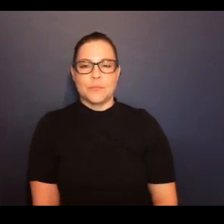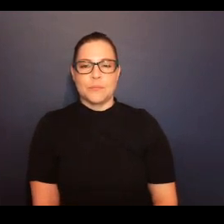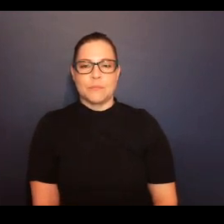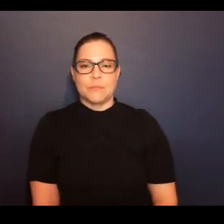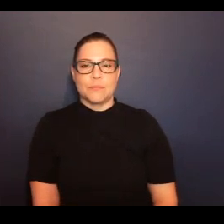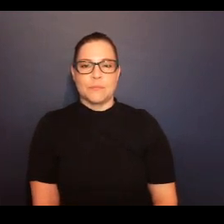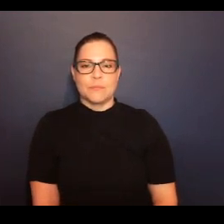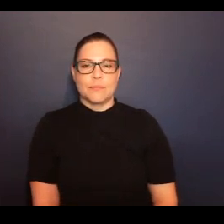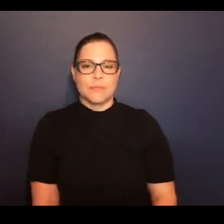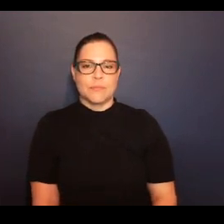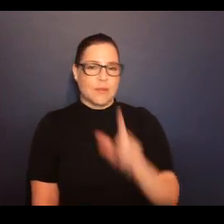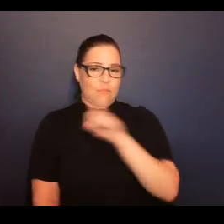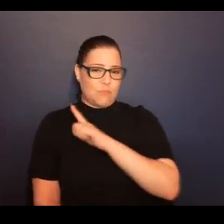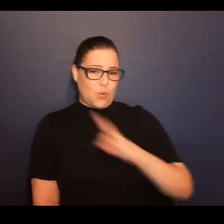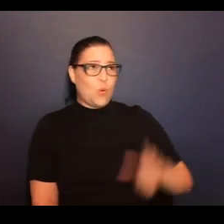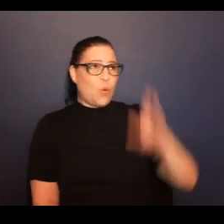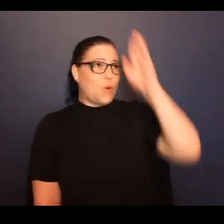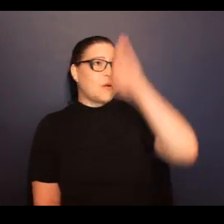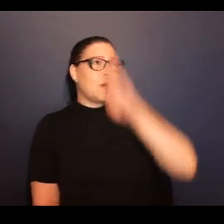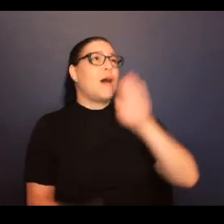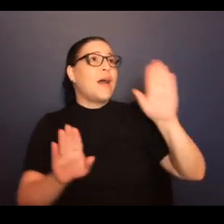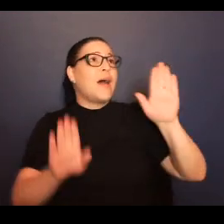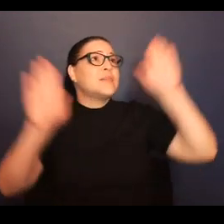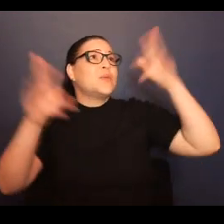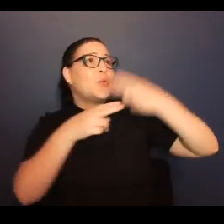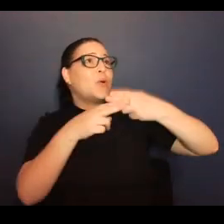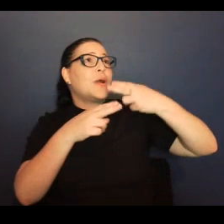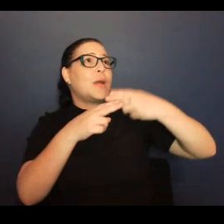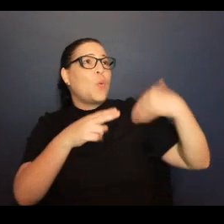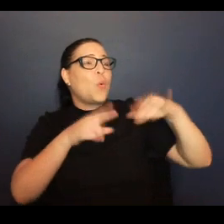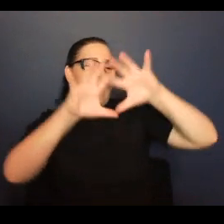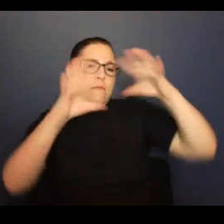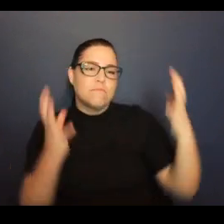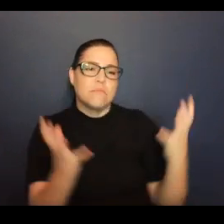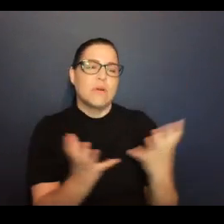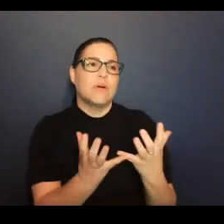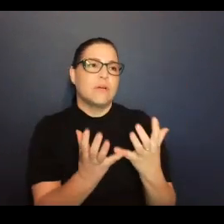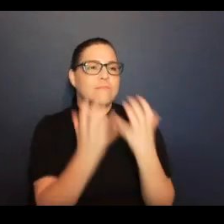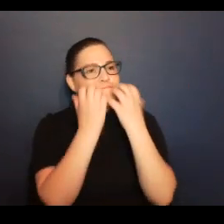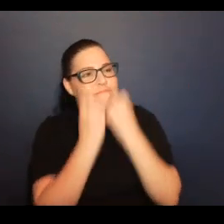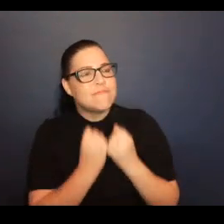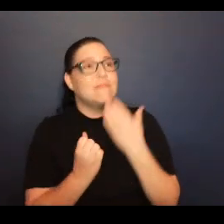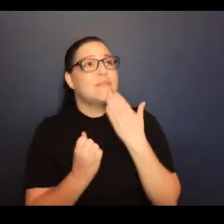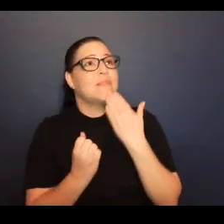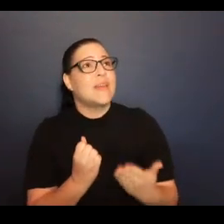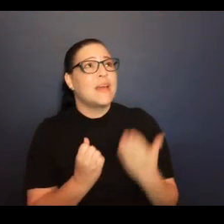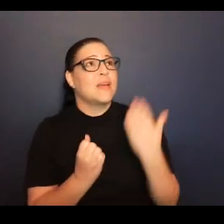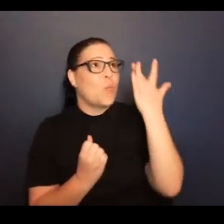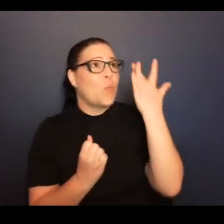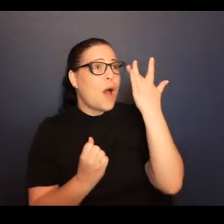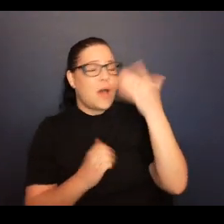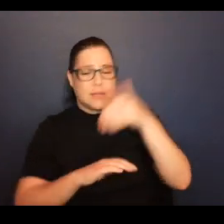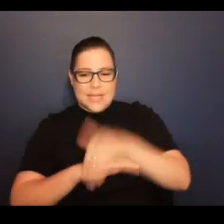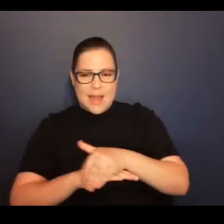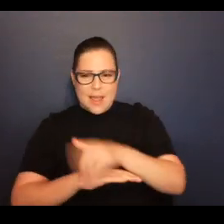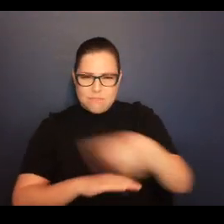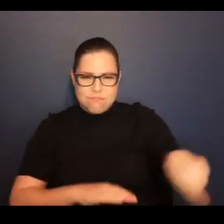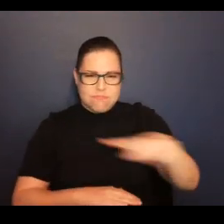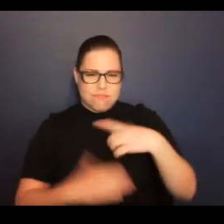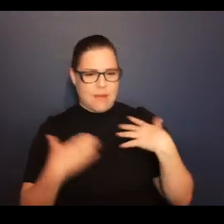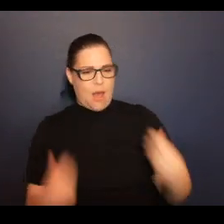O Lord, our God, how excellent is thy name in the earth. We thank you tonight for our help and